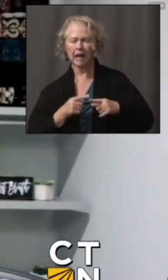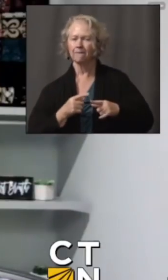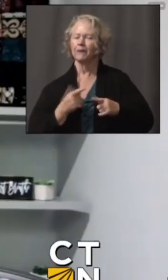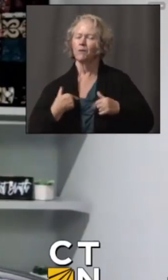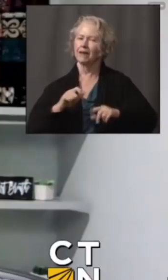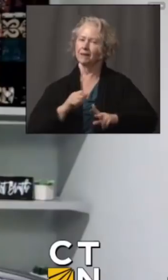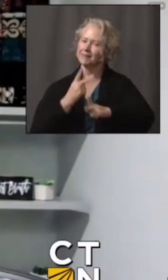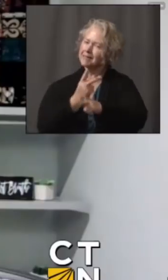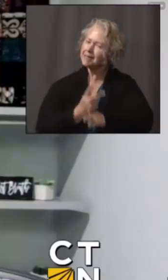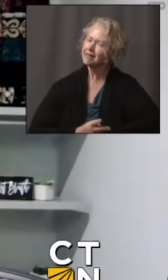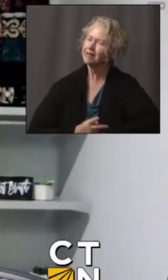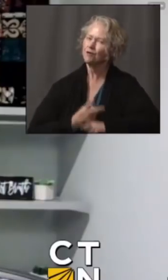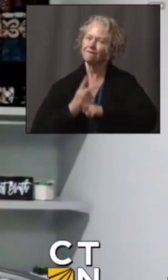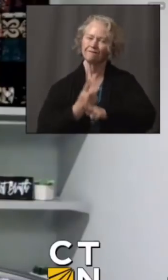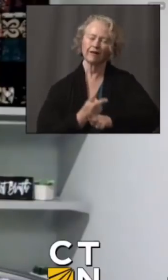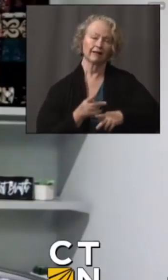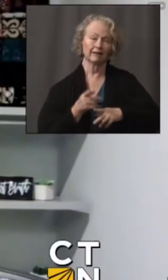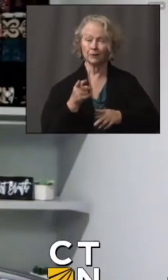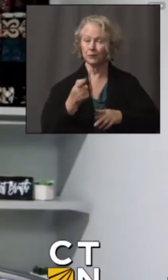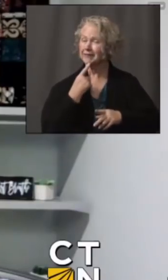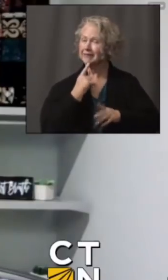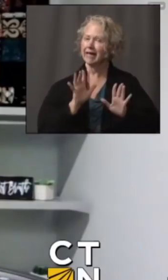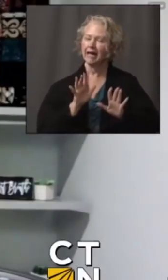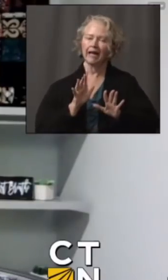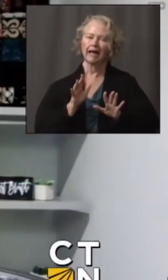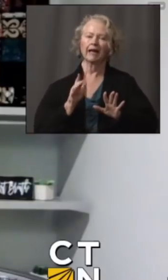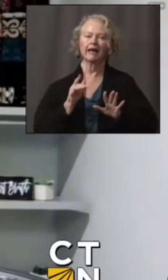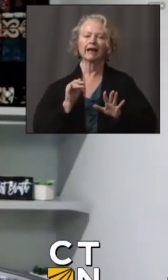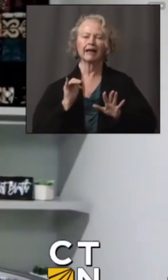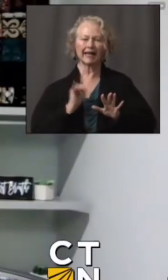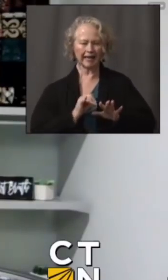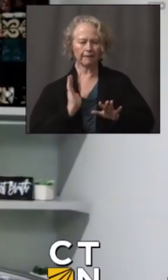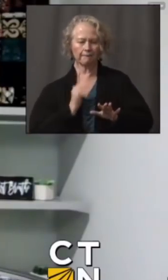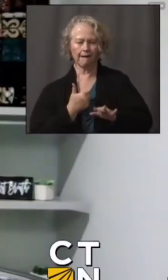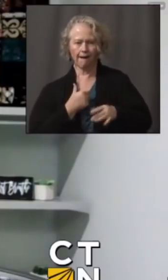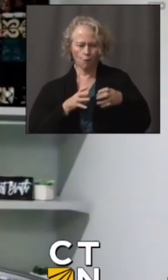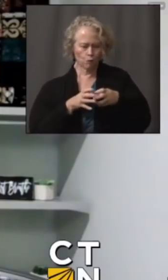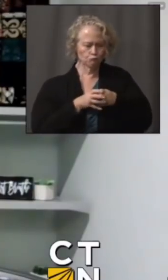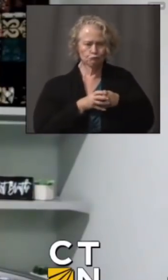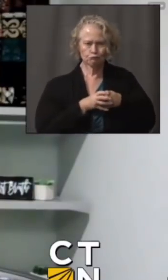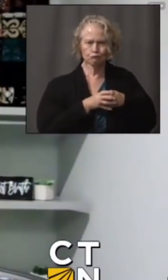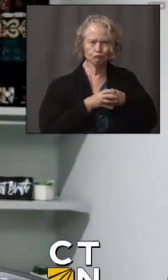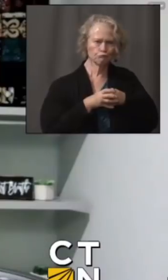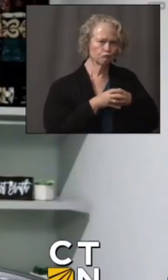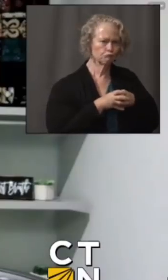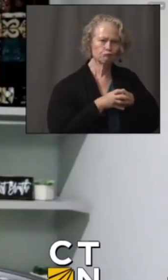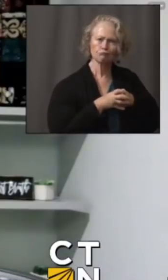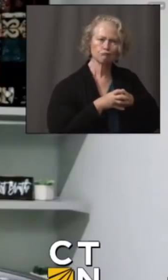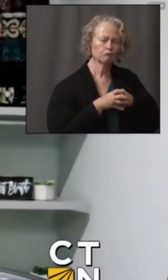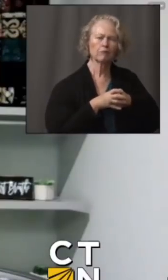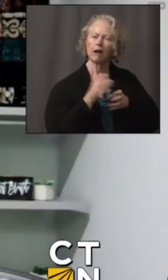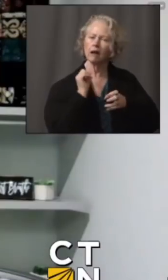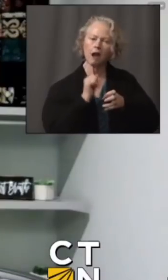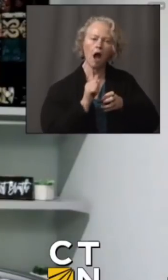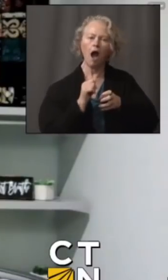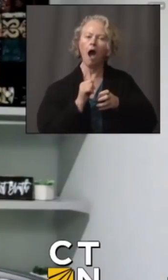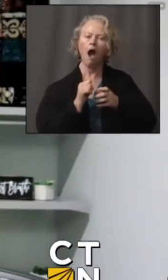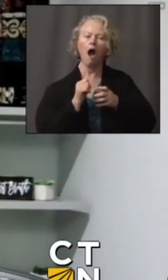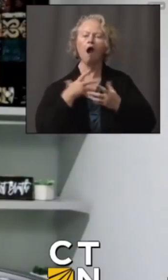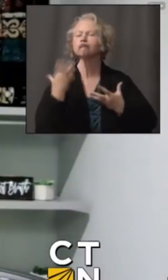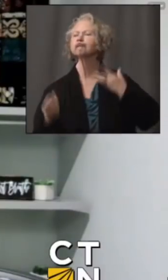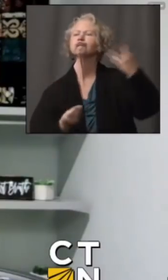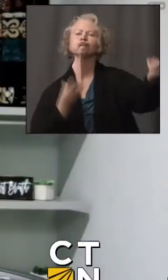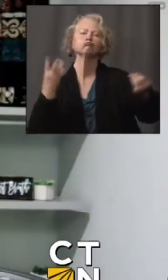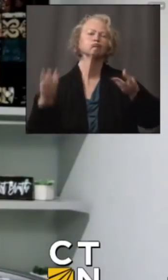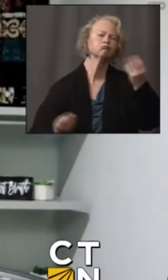I mean, the best thing is, as you said, to keep our current social bubbles in place and really not to expand them for the holidays.